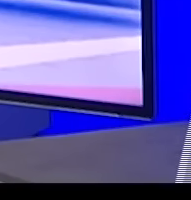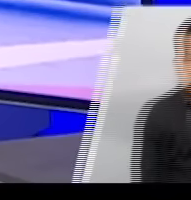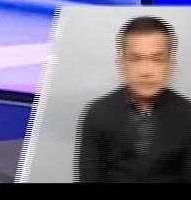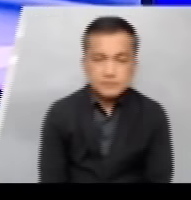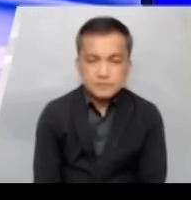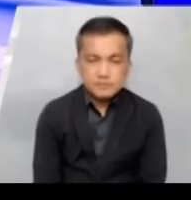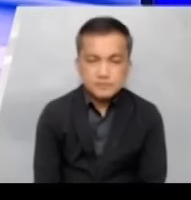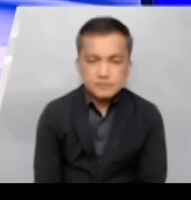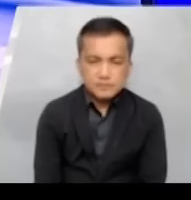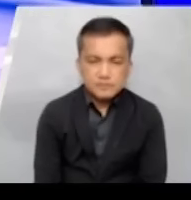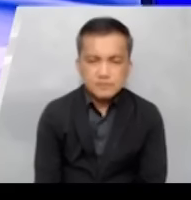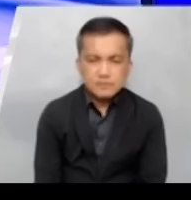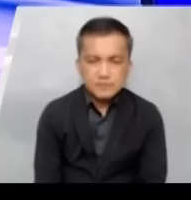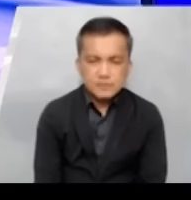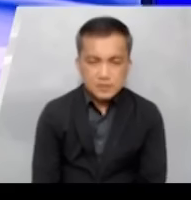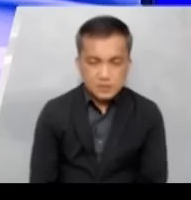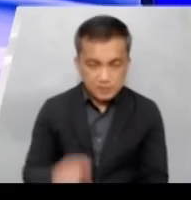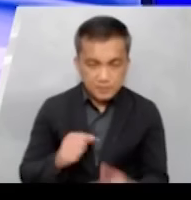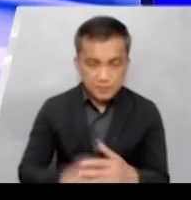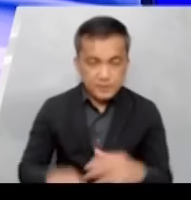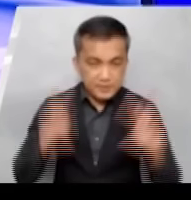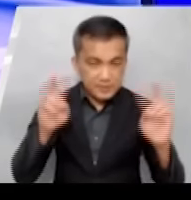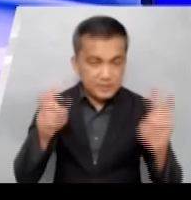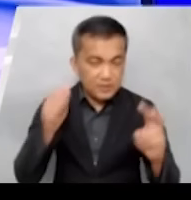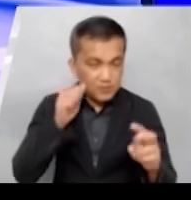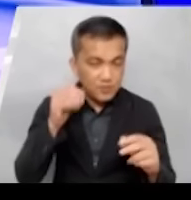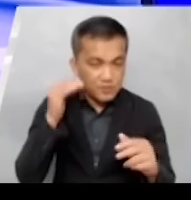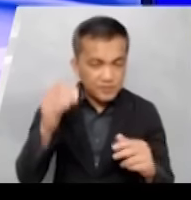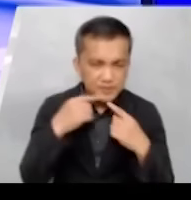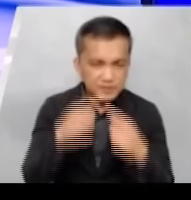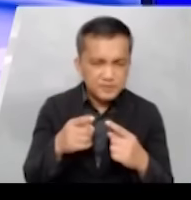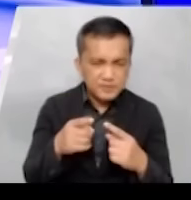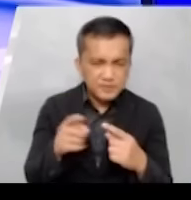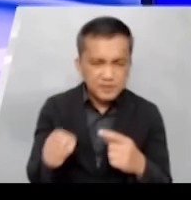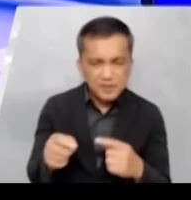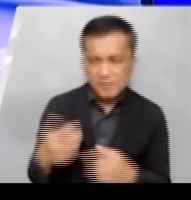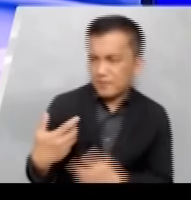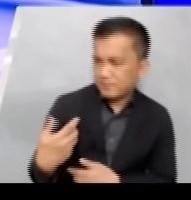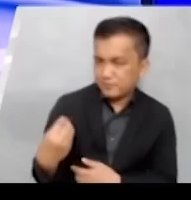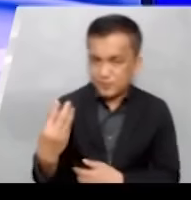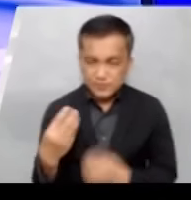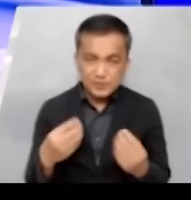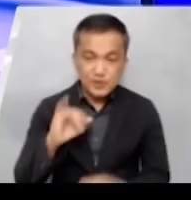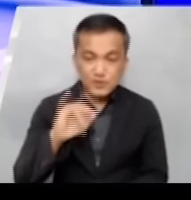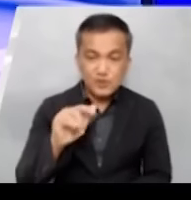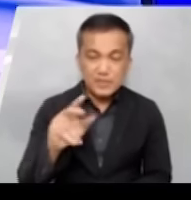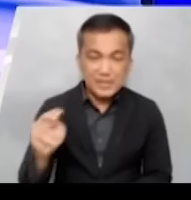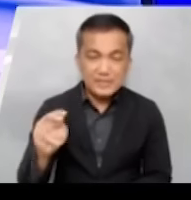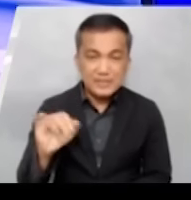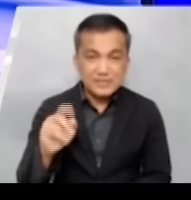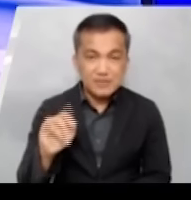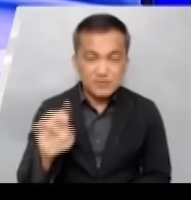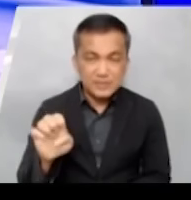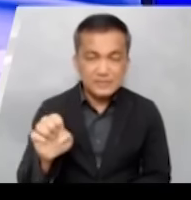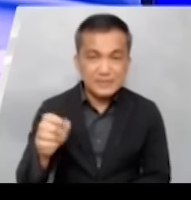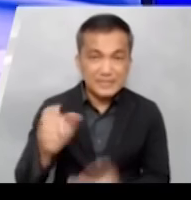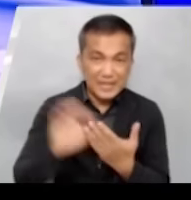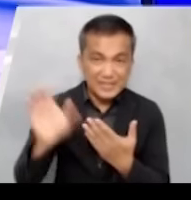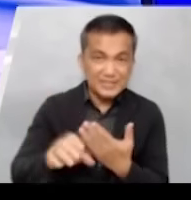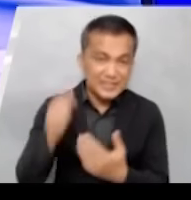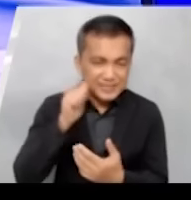Rebirth as a woman para kay Julian San Jose ang shocked na pagpo-post niya as a calendar girl. Di lang breaking